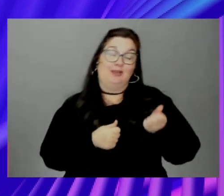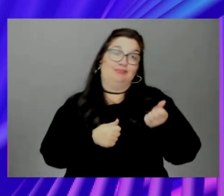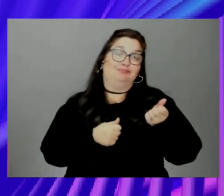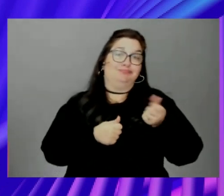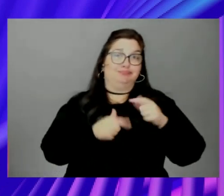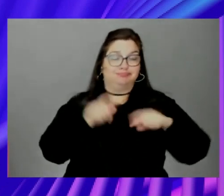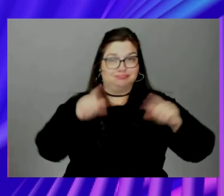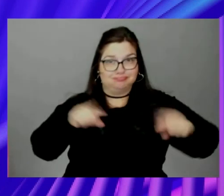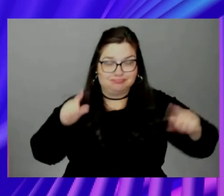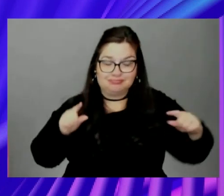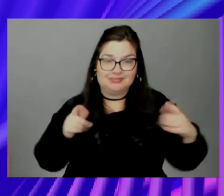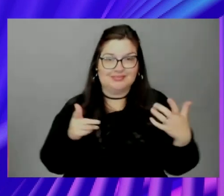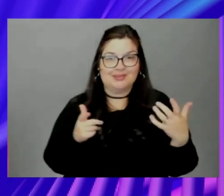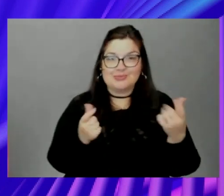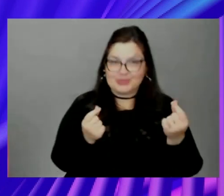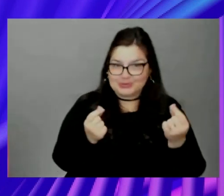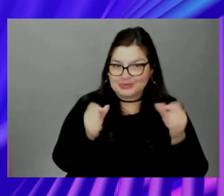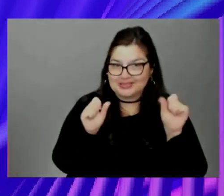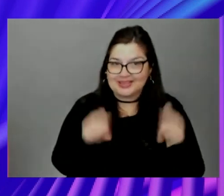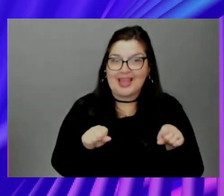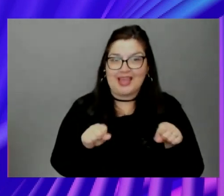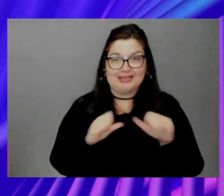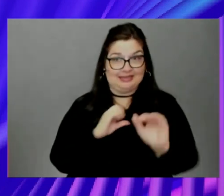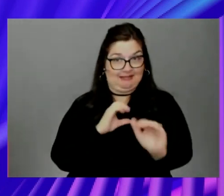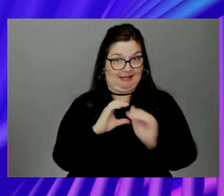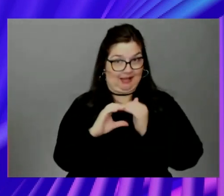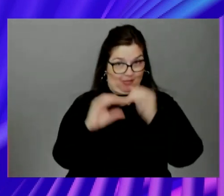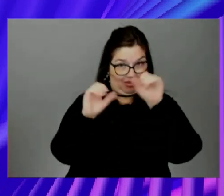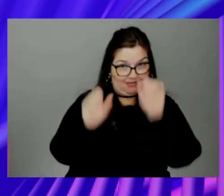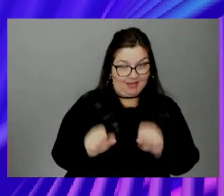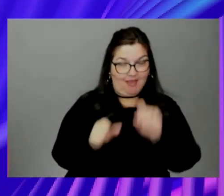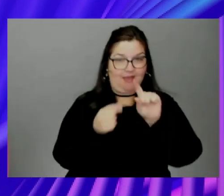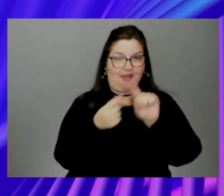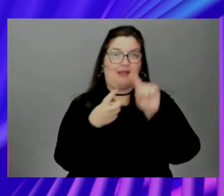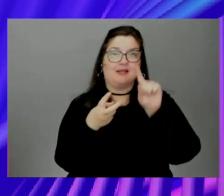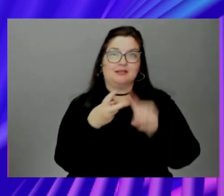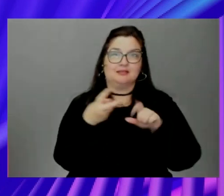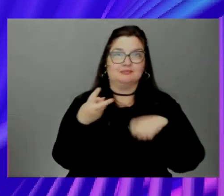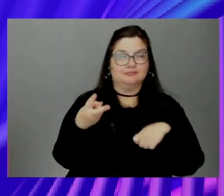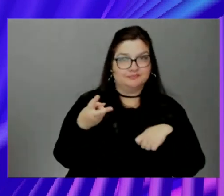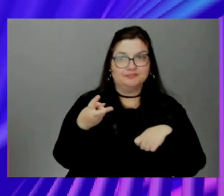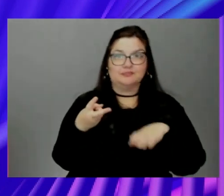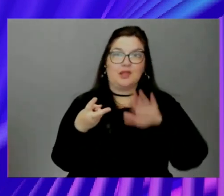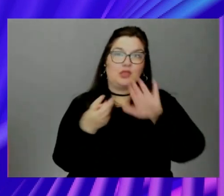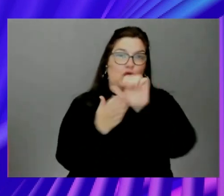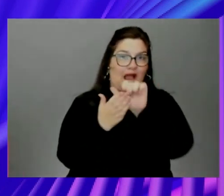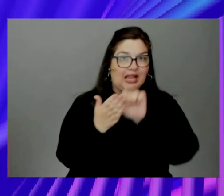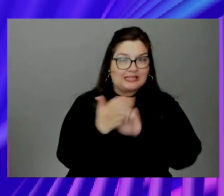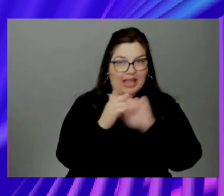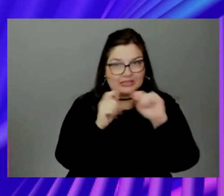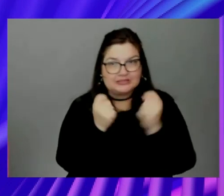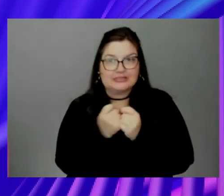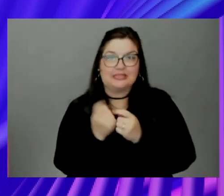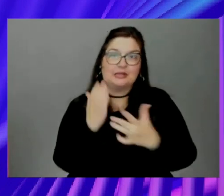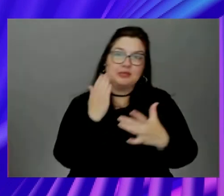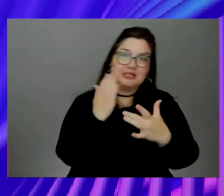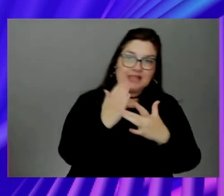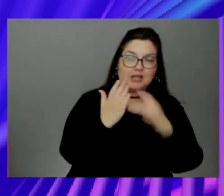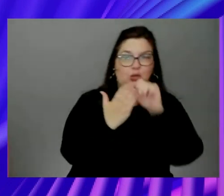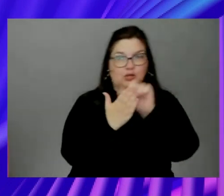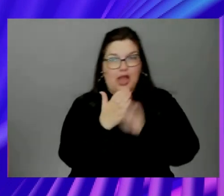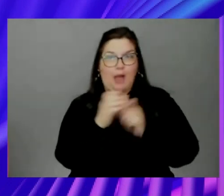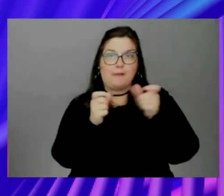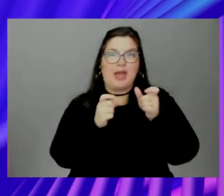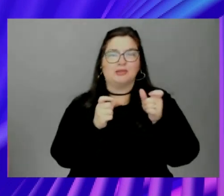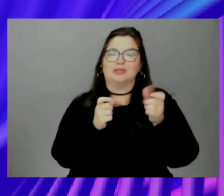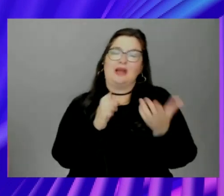do have an email address they can reach out to us to. They can go through their account teams, through the technical account manager. There's lots of different ways